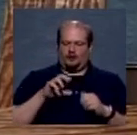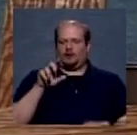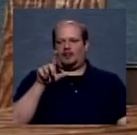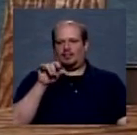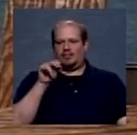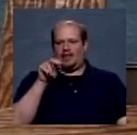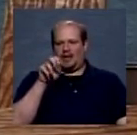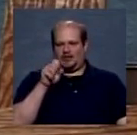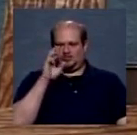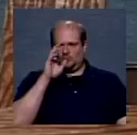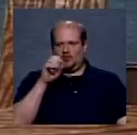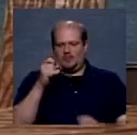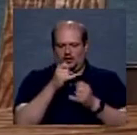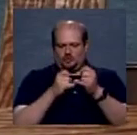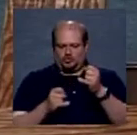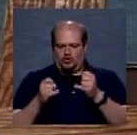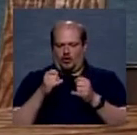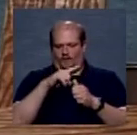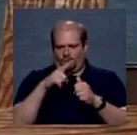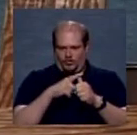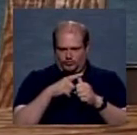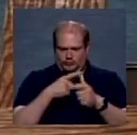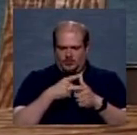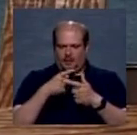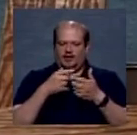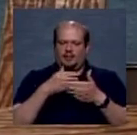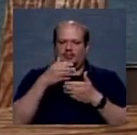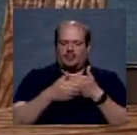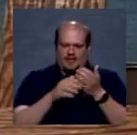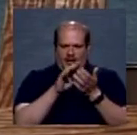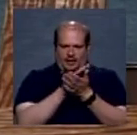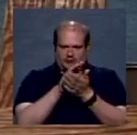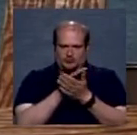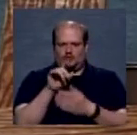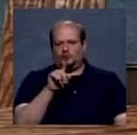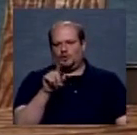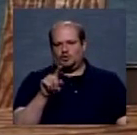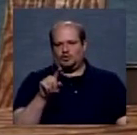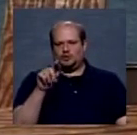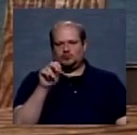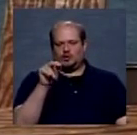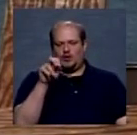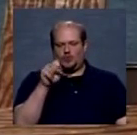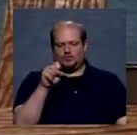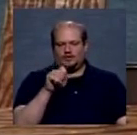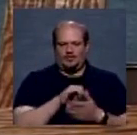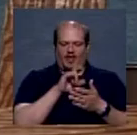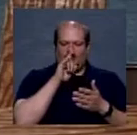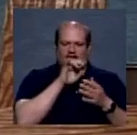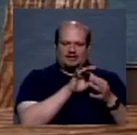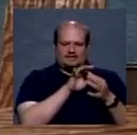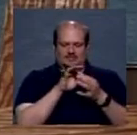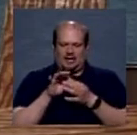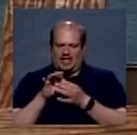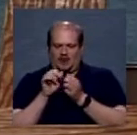be drawn first. And next, school zones and all of that is tied to